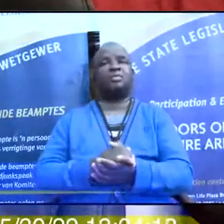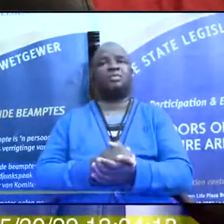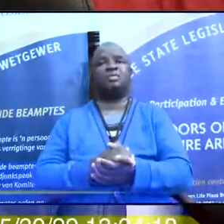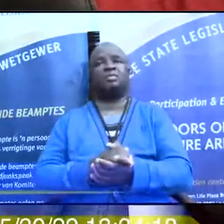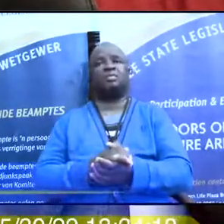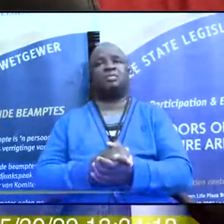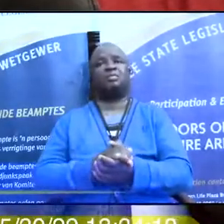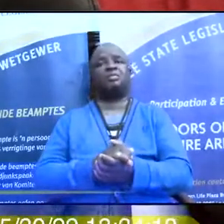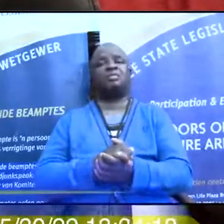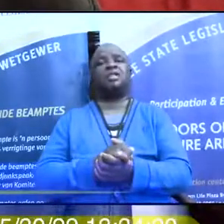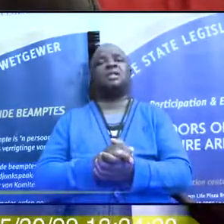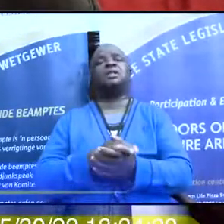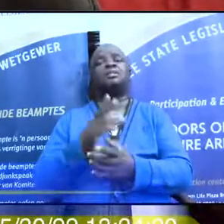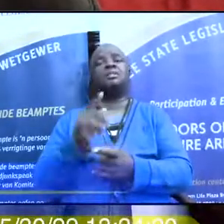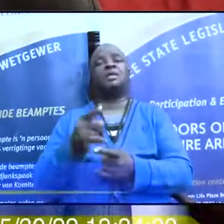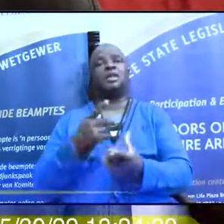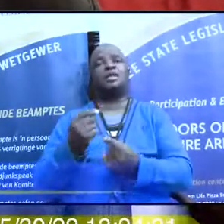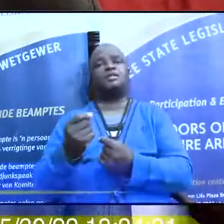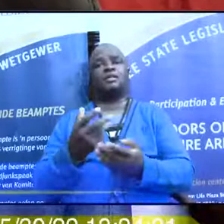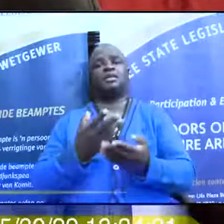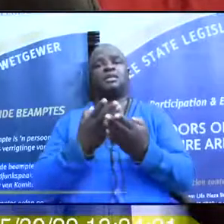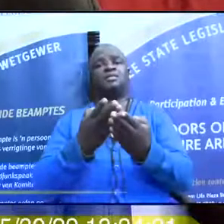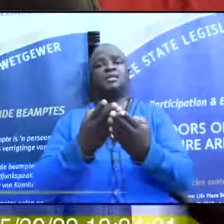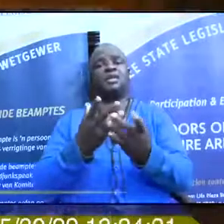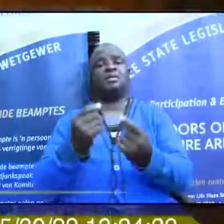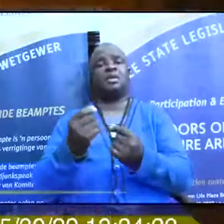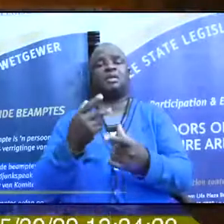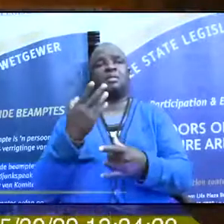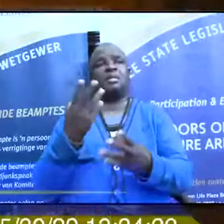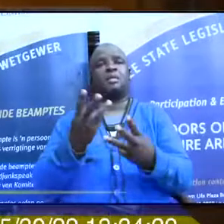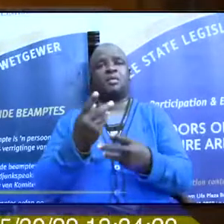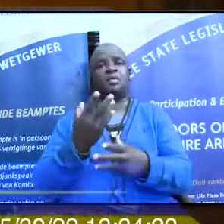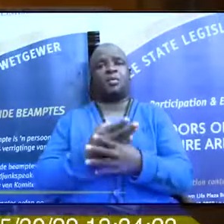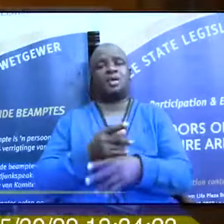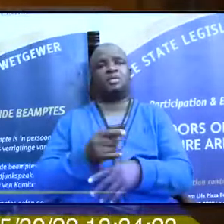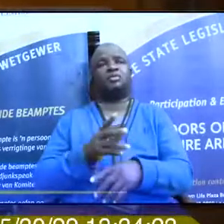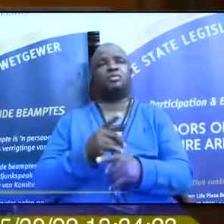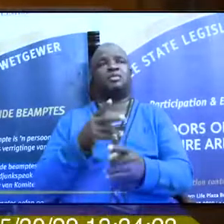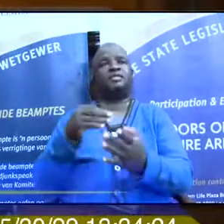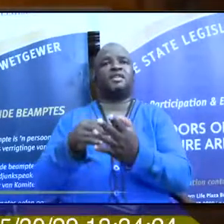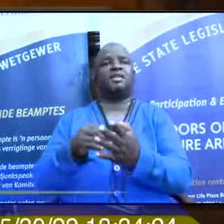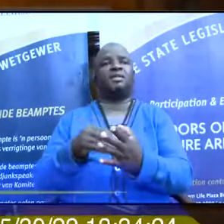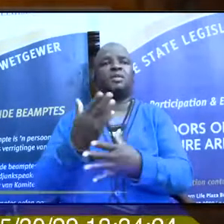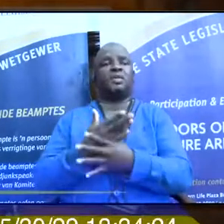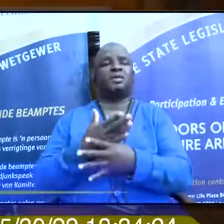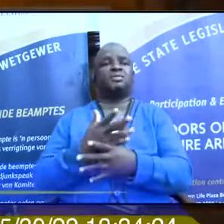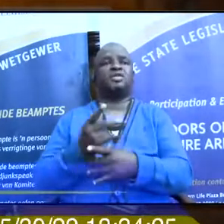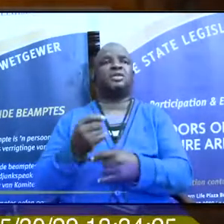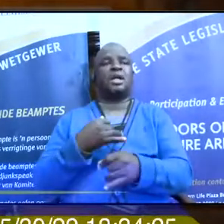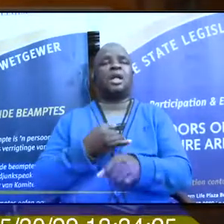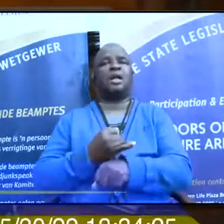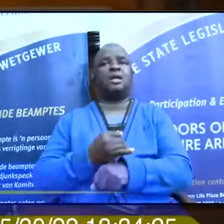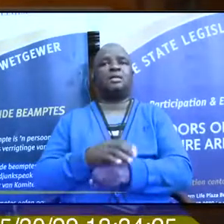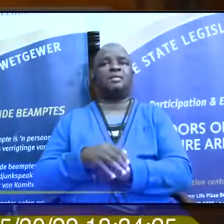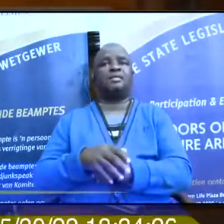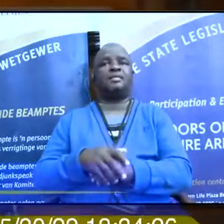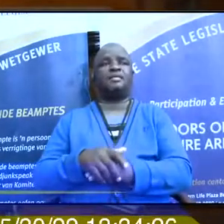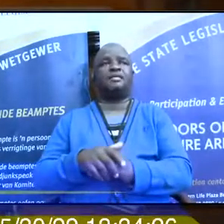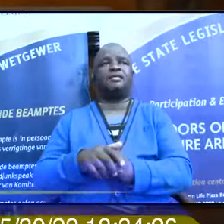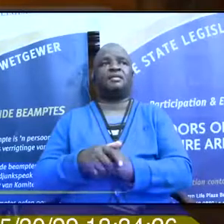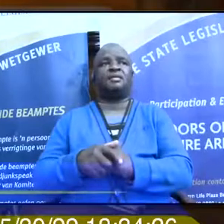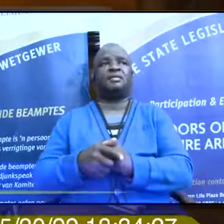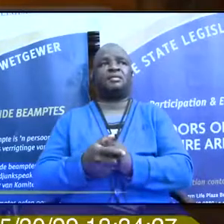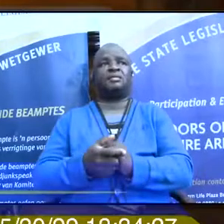yet services yet that will make these workers to arrive at work on time